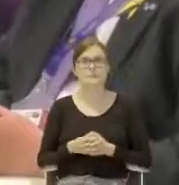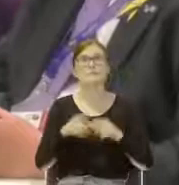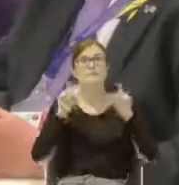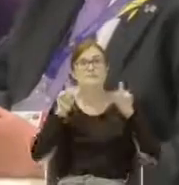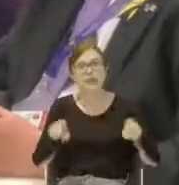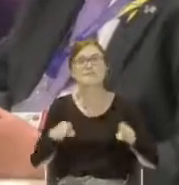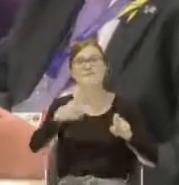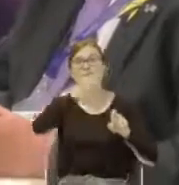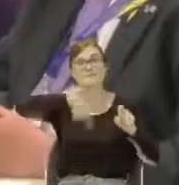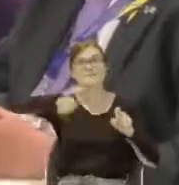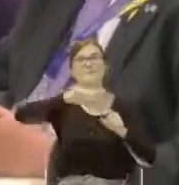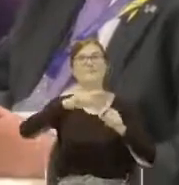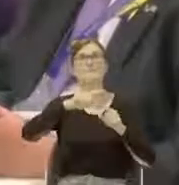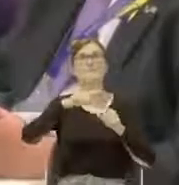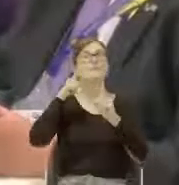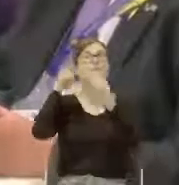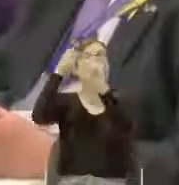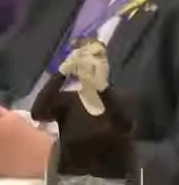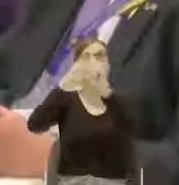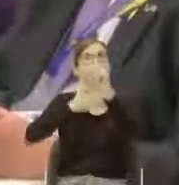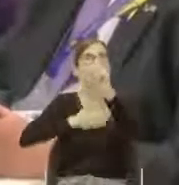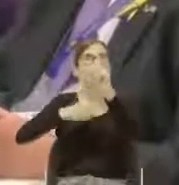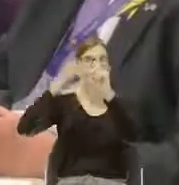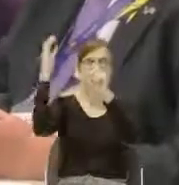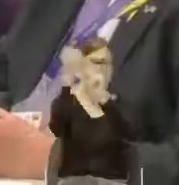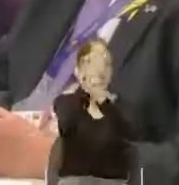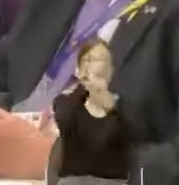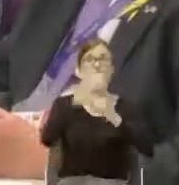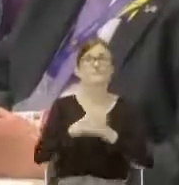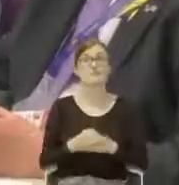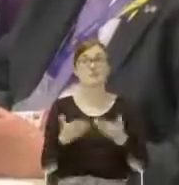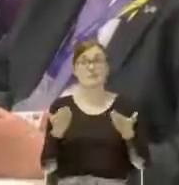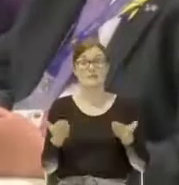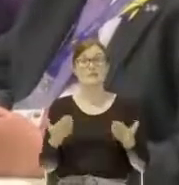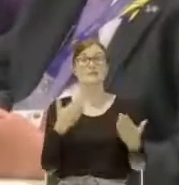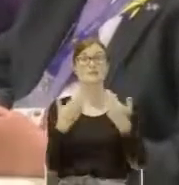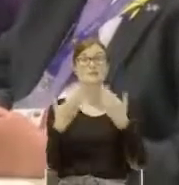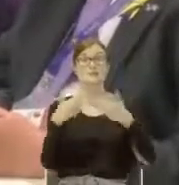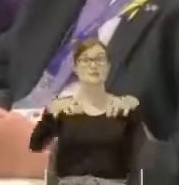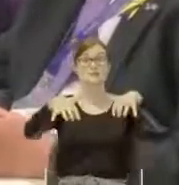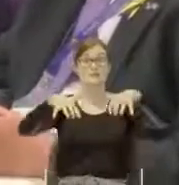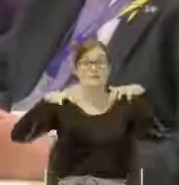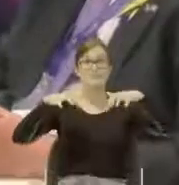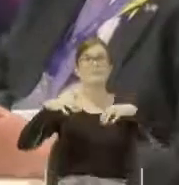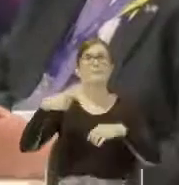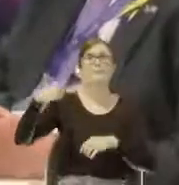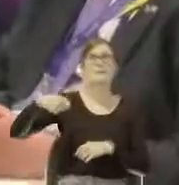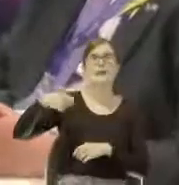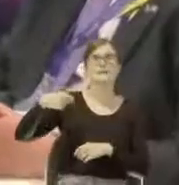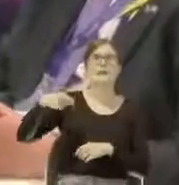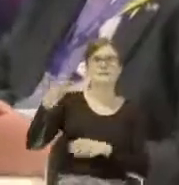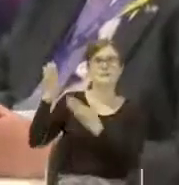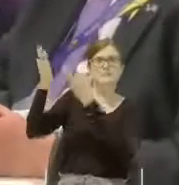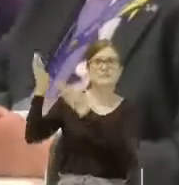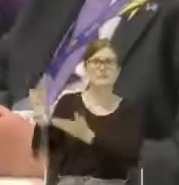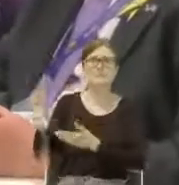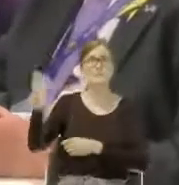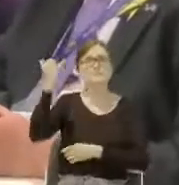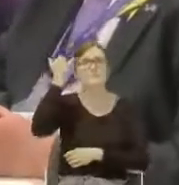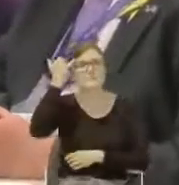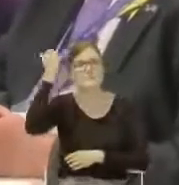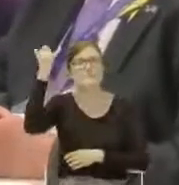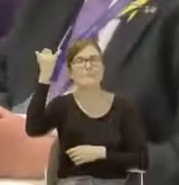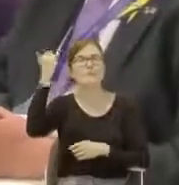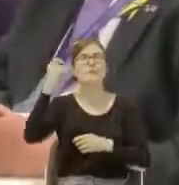the Advisory Committee on Sustainable Urbanization. I think it's the first time that this bill being created, and the local